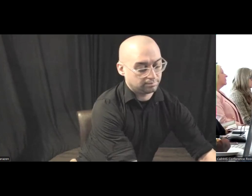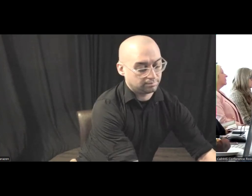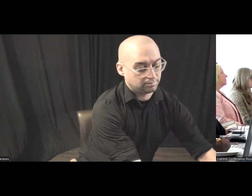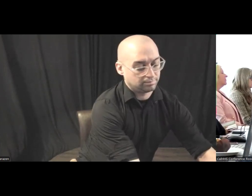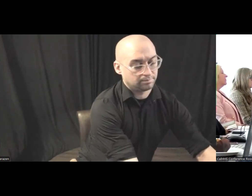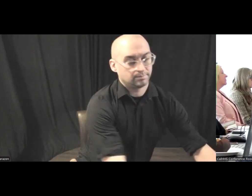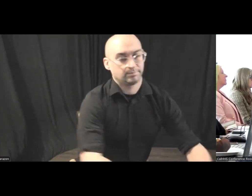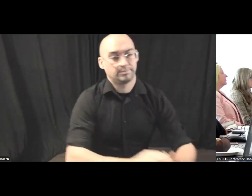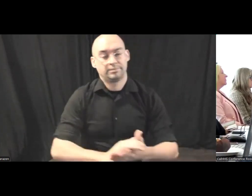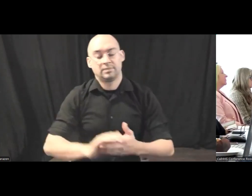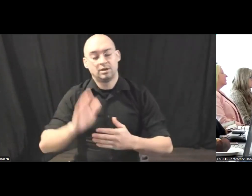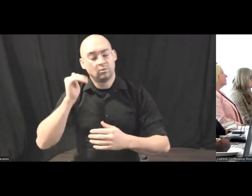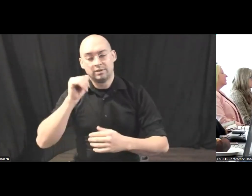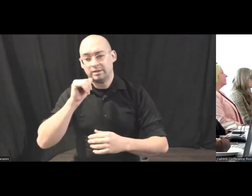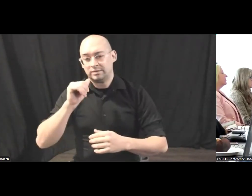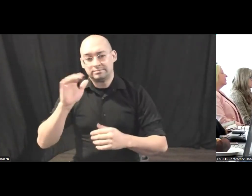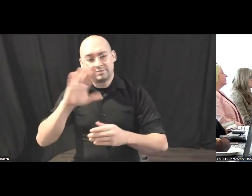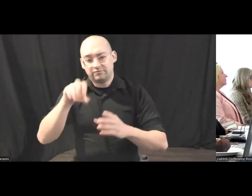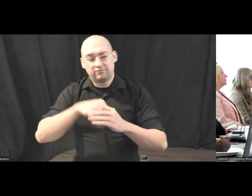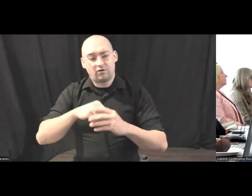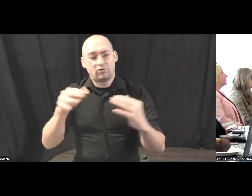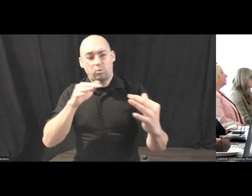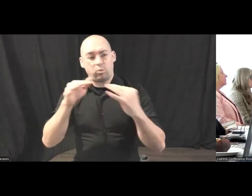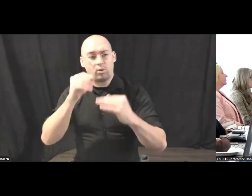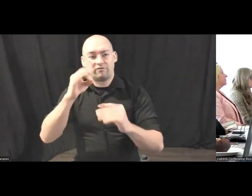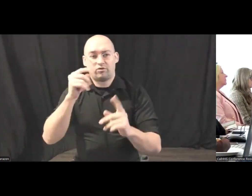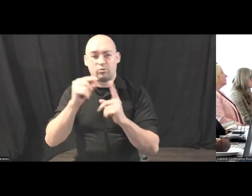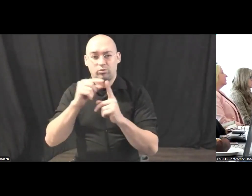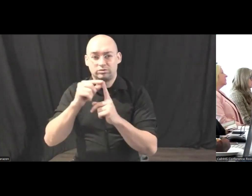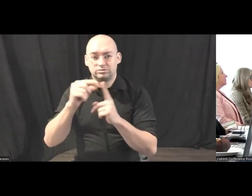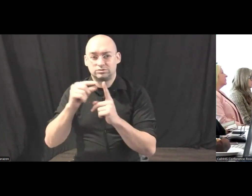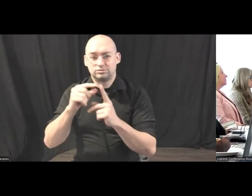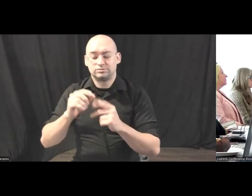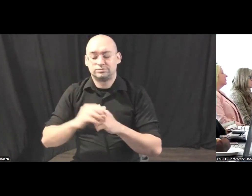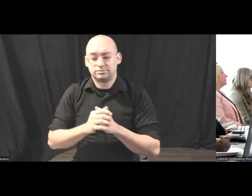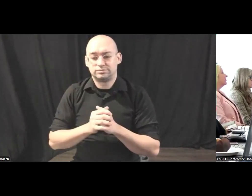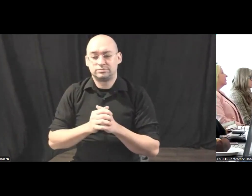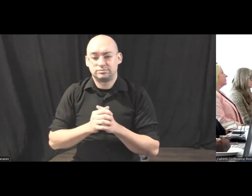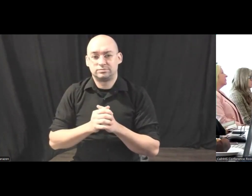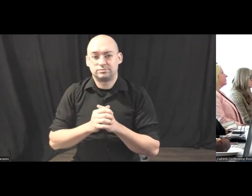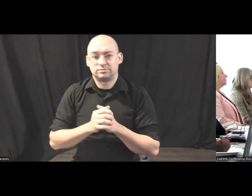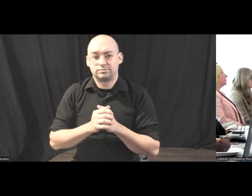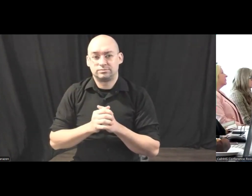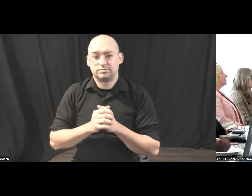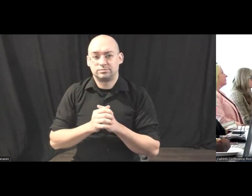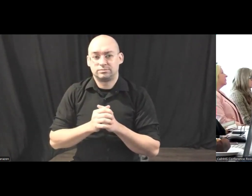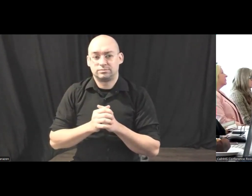little war of words, but certainly California's values will be protected. Fortunately, we have a